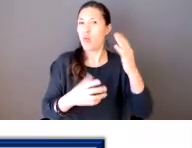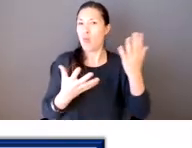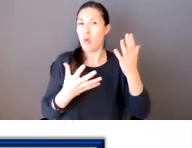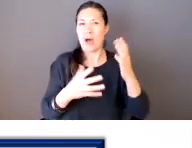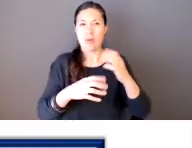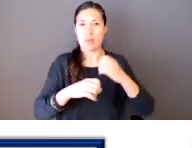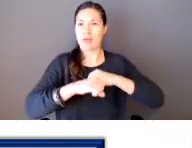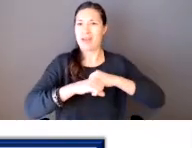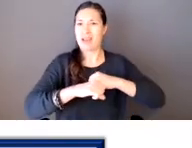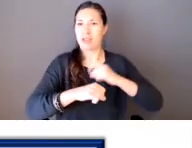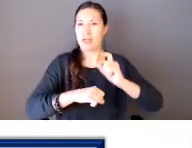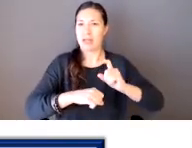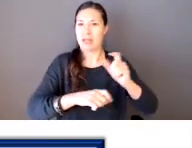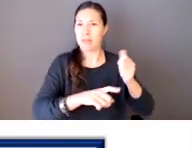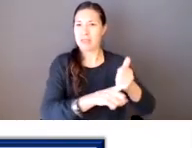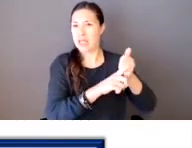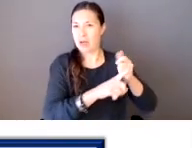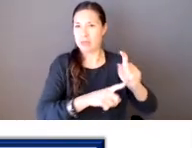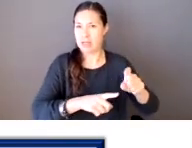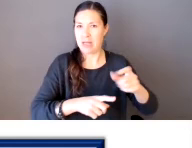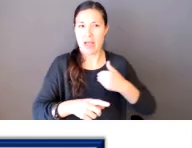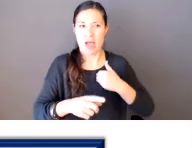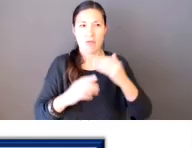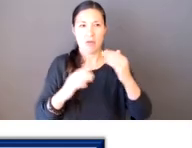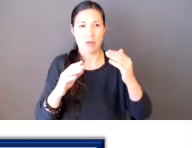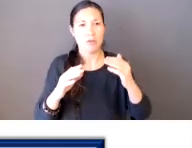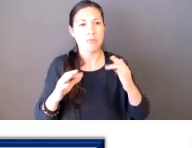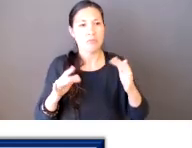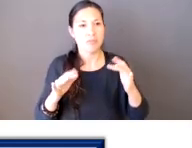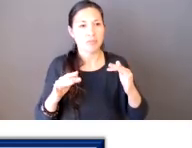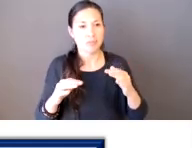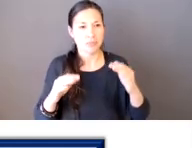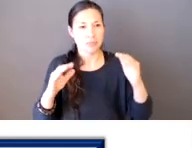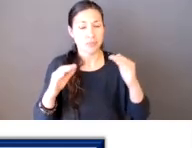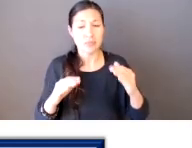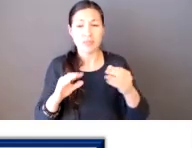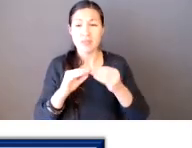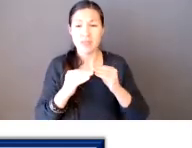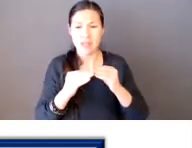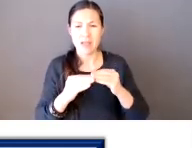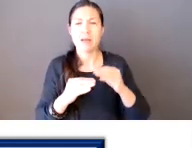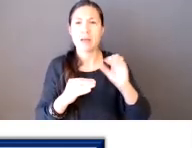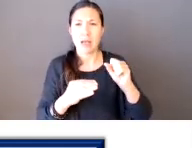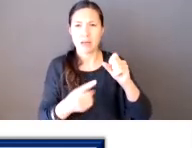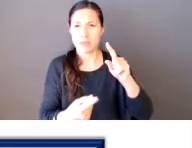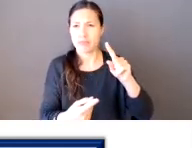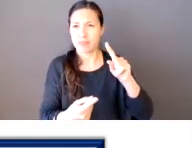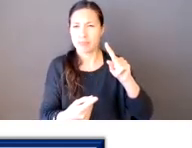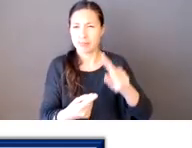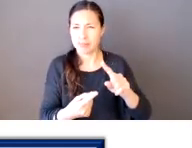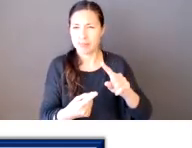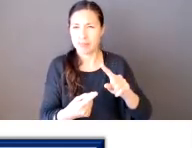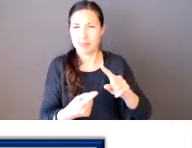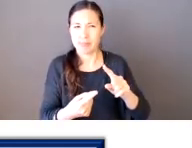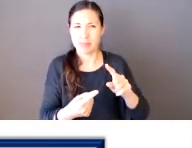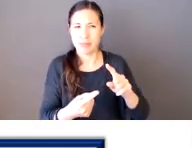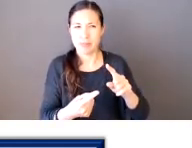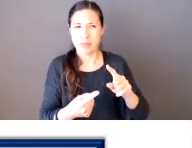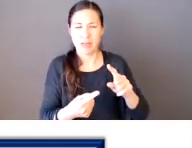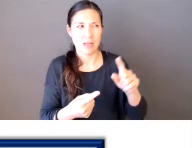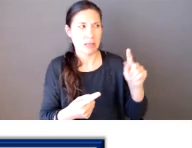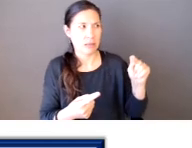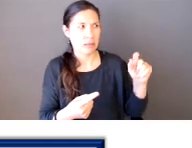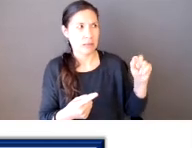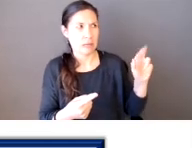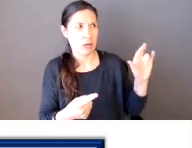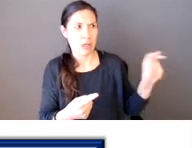medical issues, et cetera. Our numbers did decline. Taryn helped me on this. Overall,